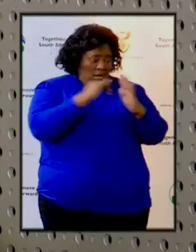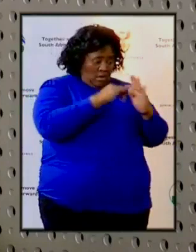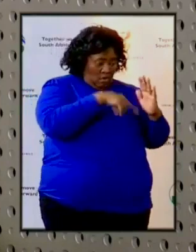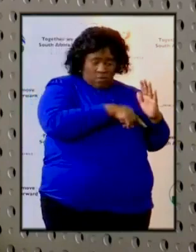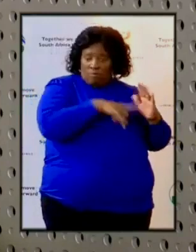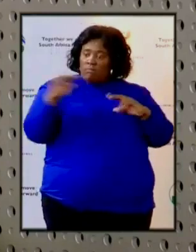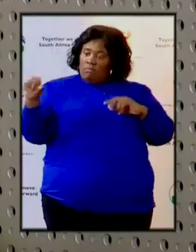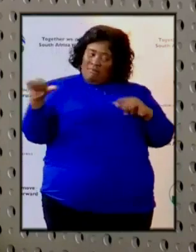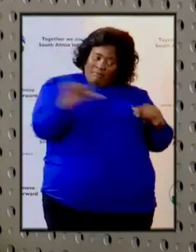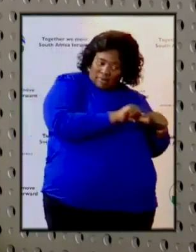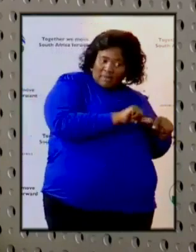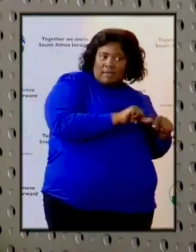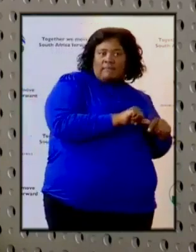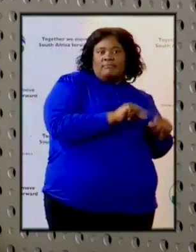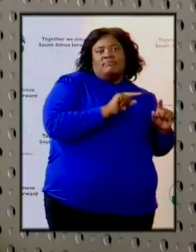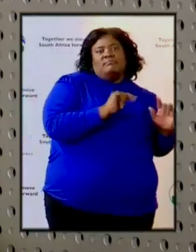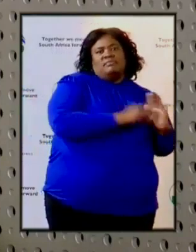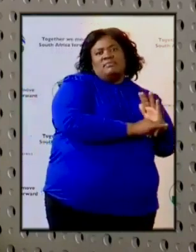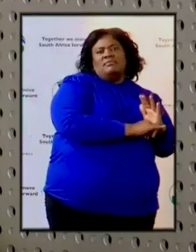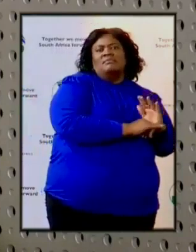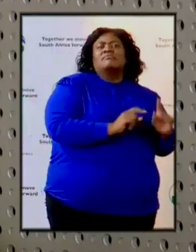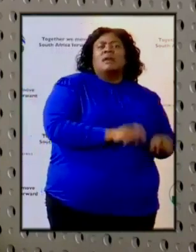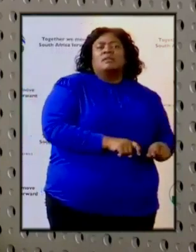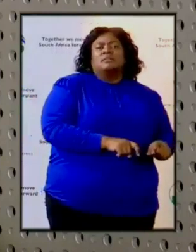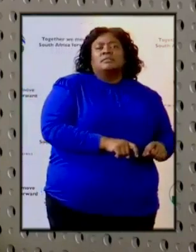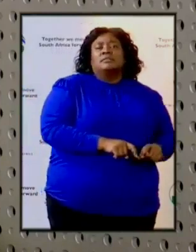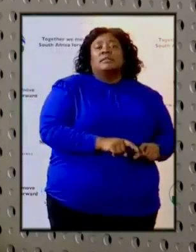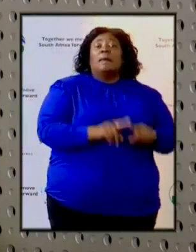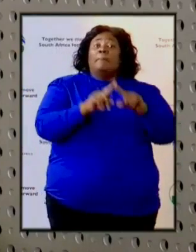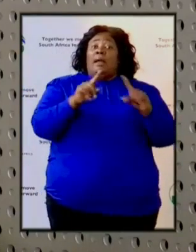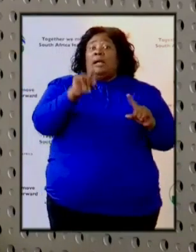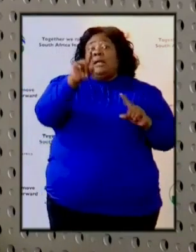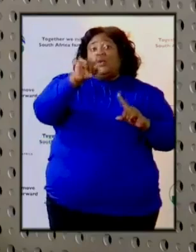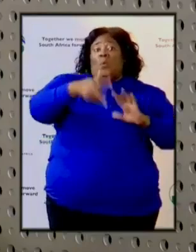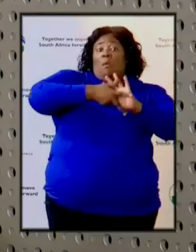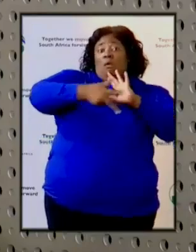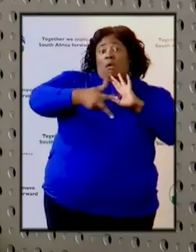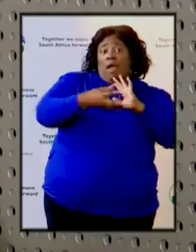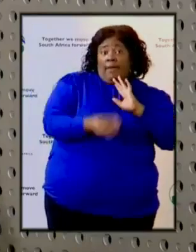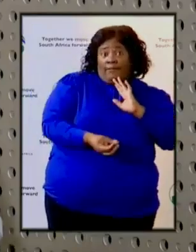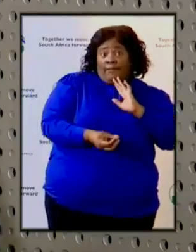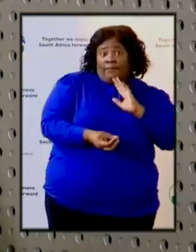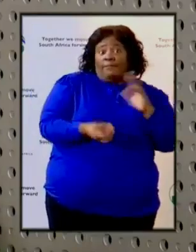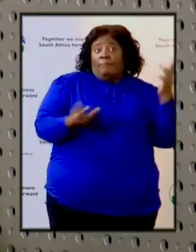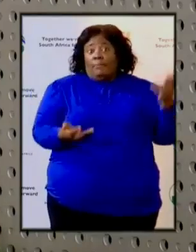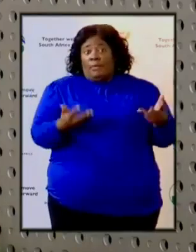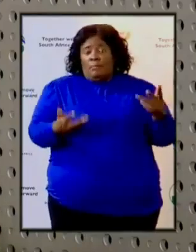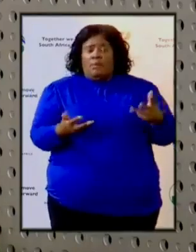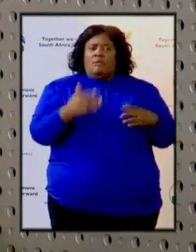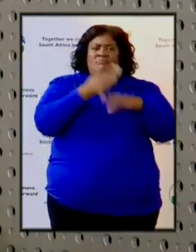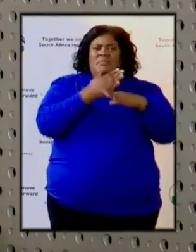ekhaya. Yiko sithi ngaphandle mawu nemvume yokuthi umsebenzi wakho ufuna